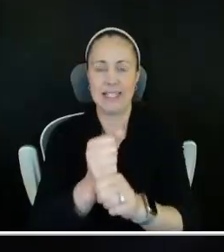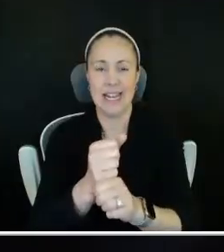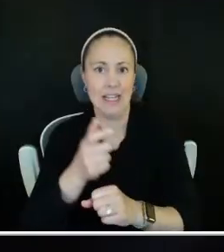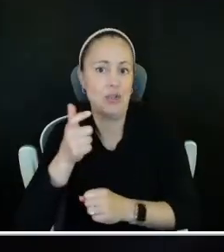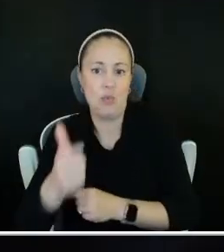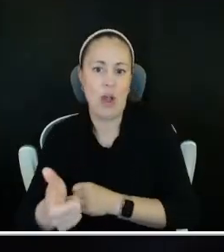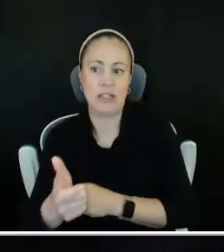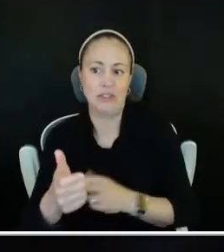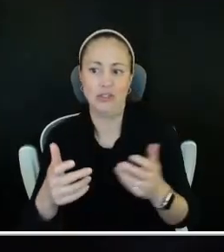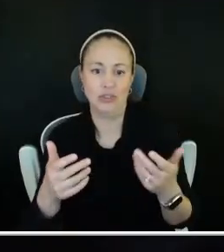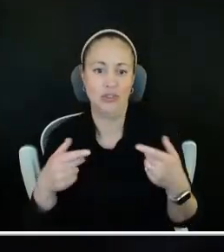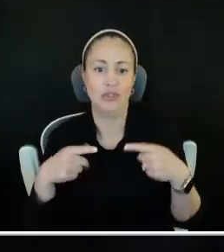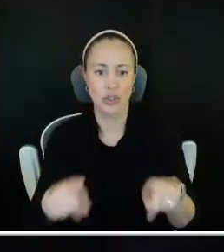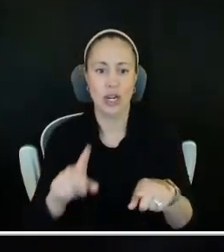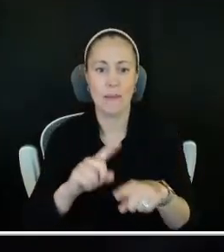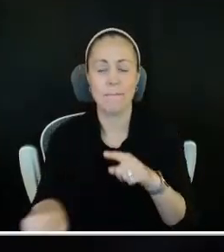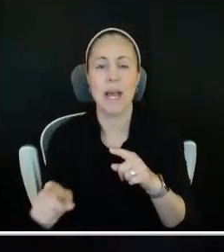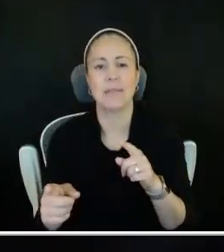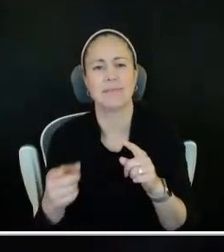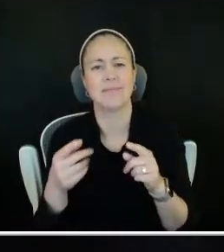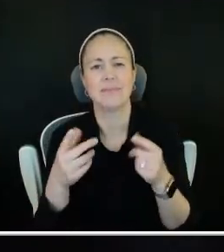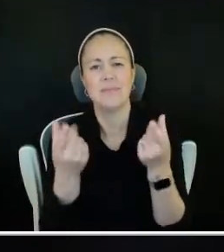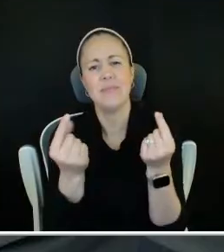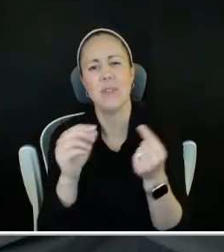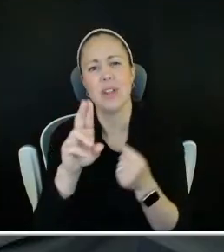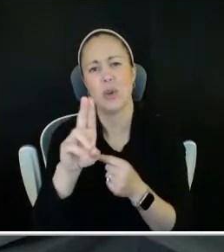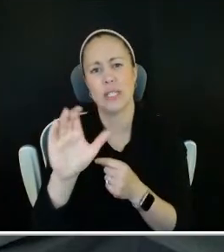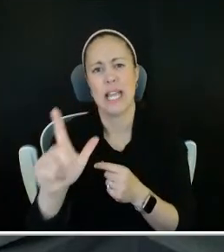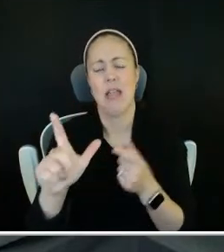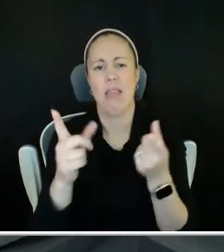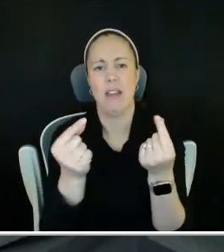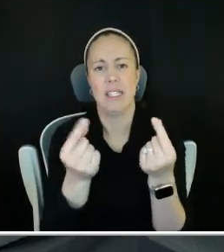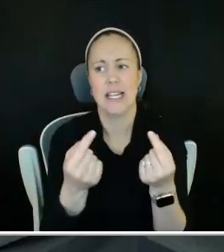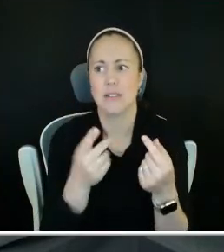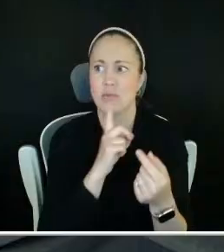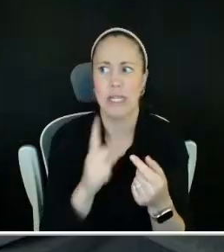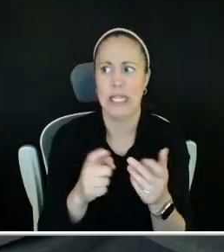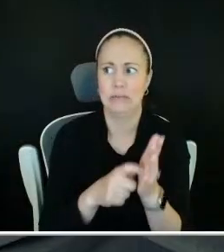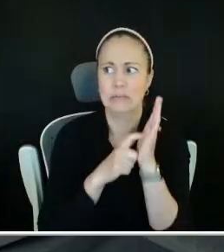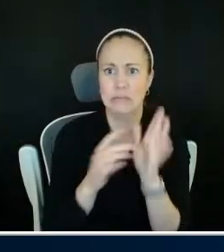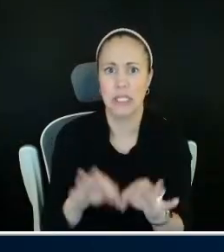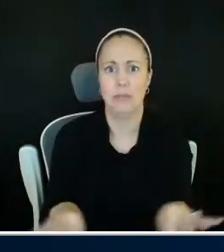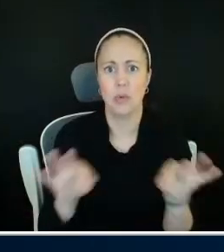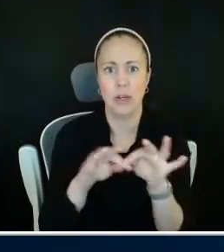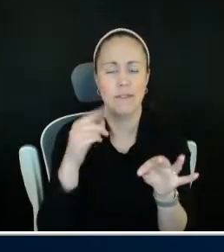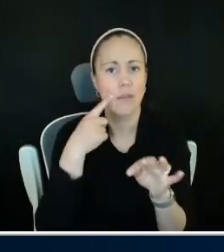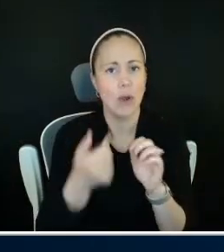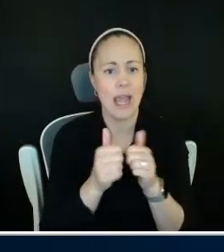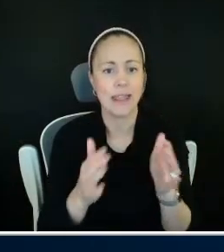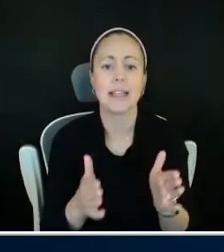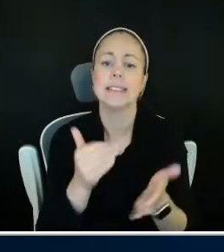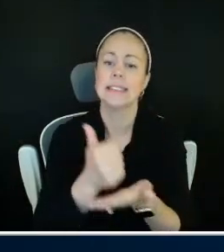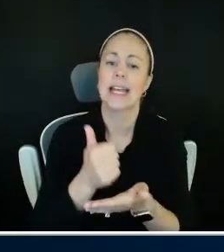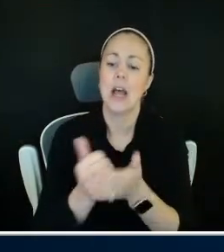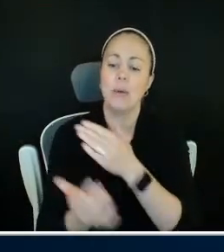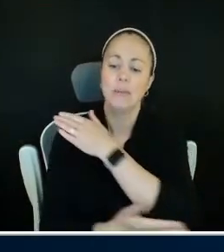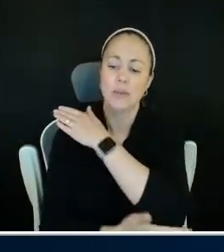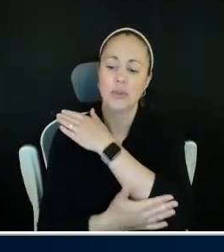What is it that the UCL does that's so crucial for these athletes? Well, it helps to stabilize the elbow when